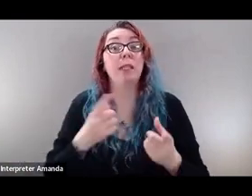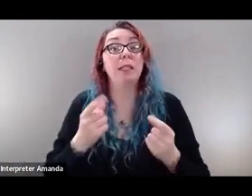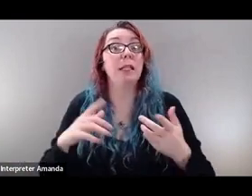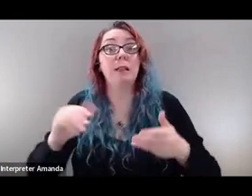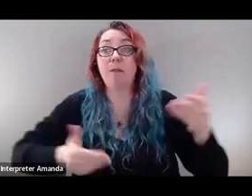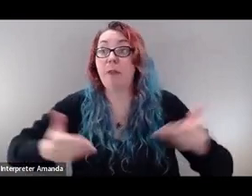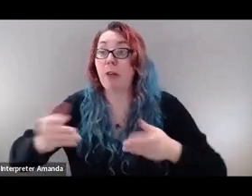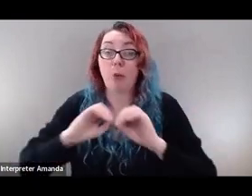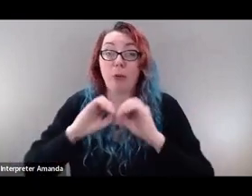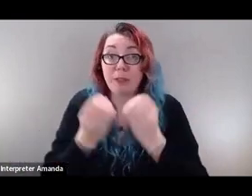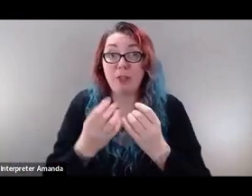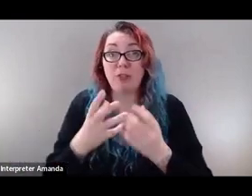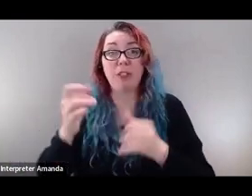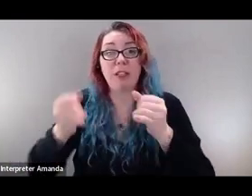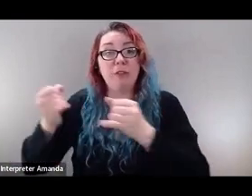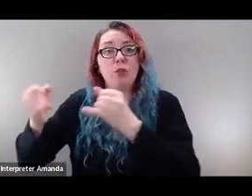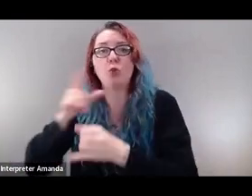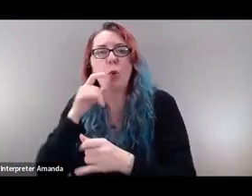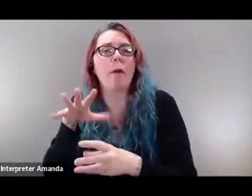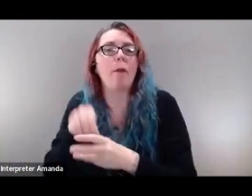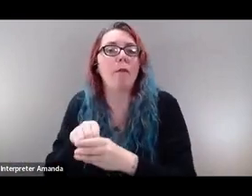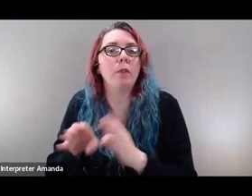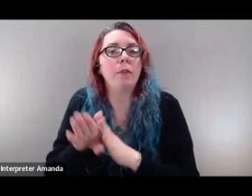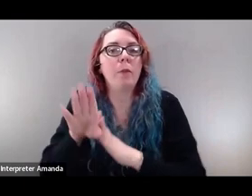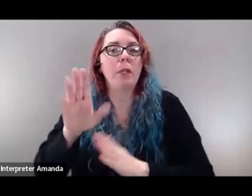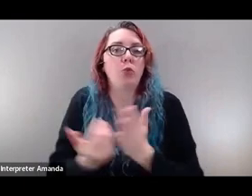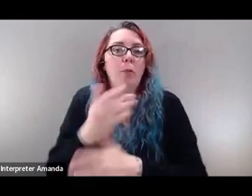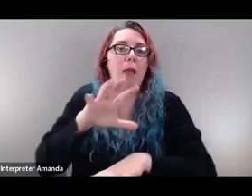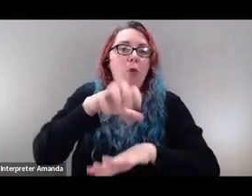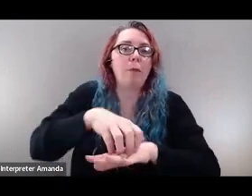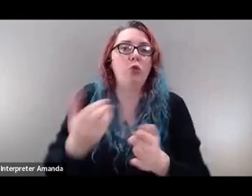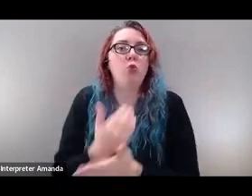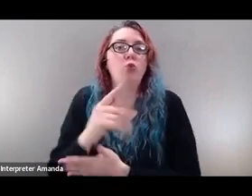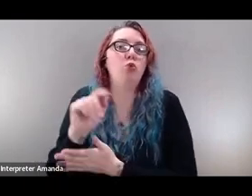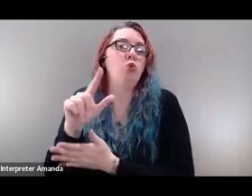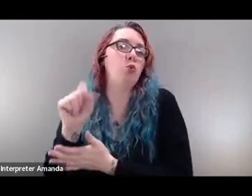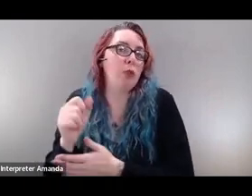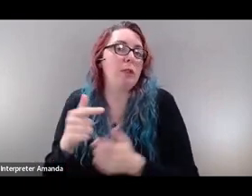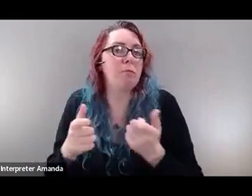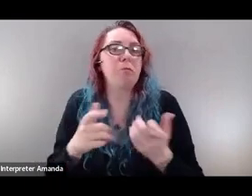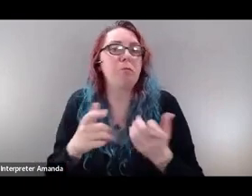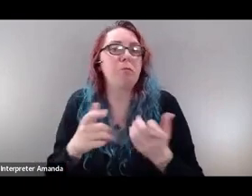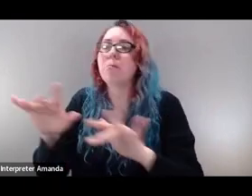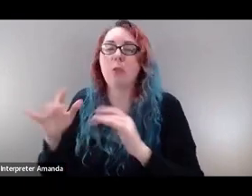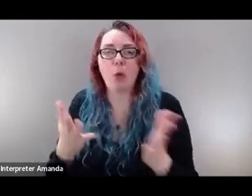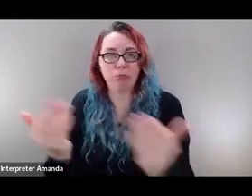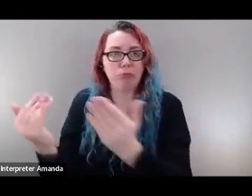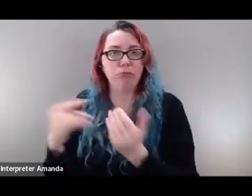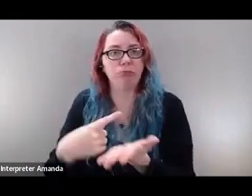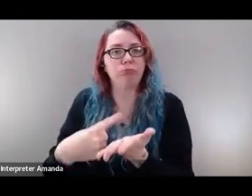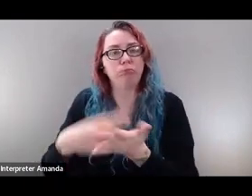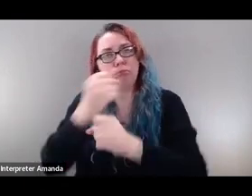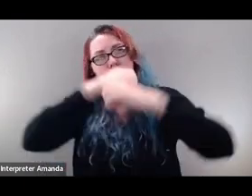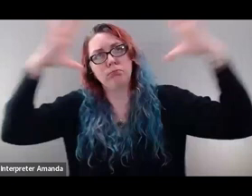and organizations engage in developing or using tools, platforms, and imagining a digital infrastructure for the arts sector.